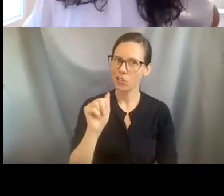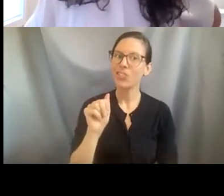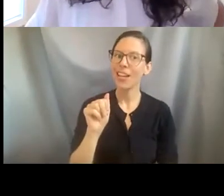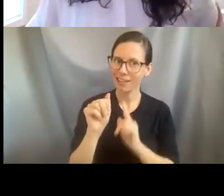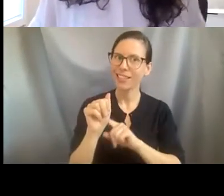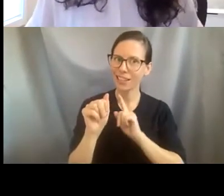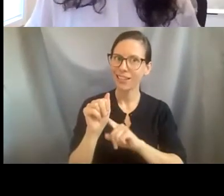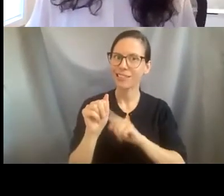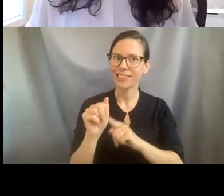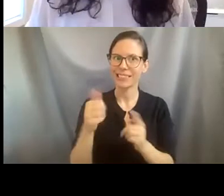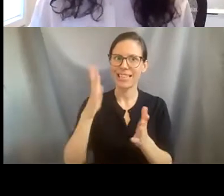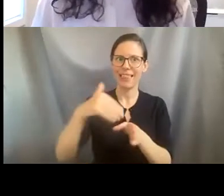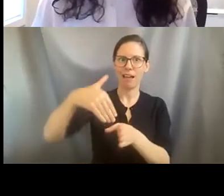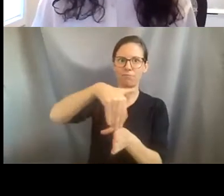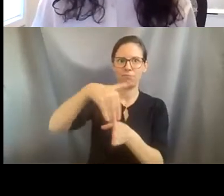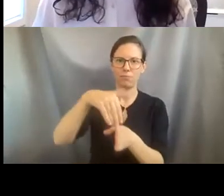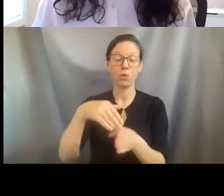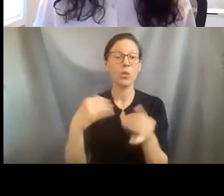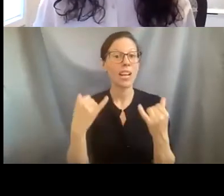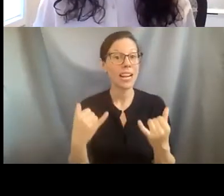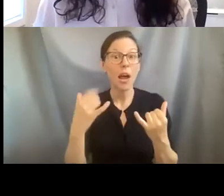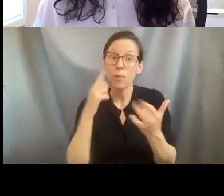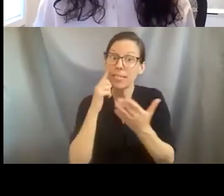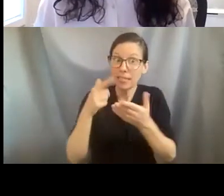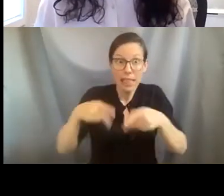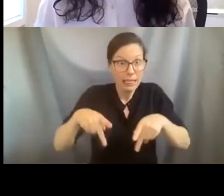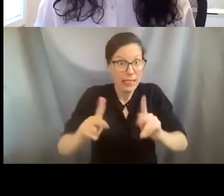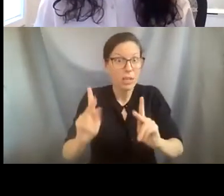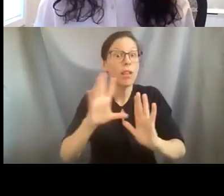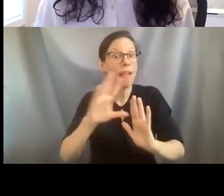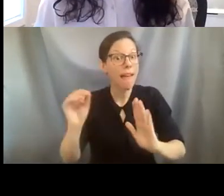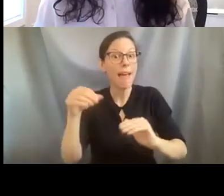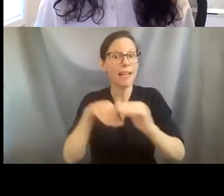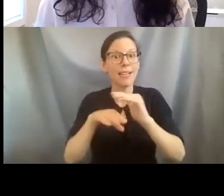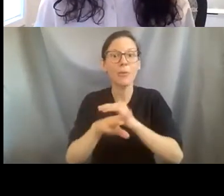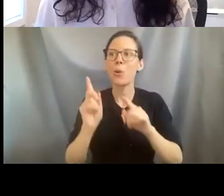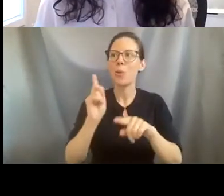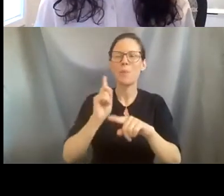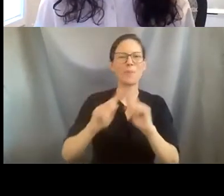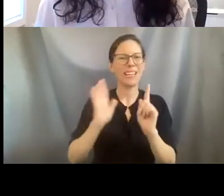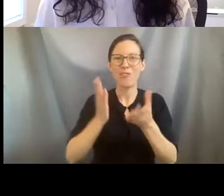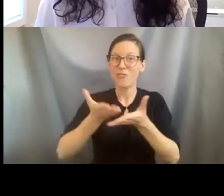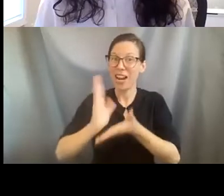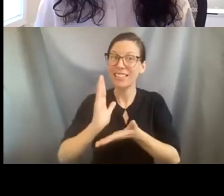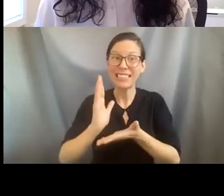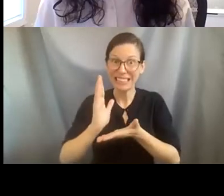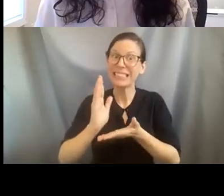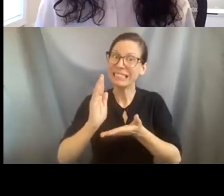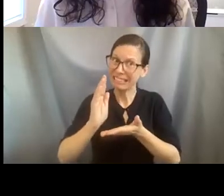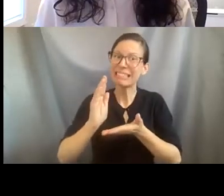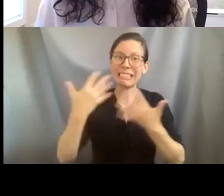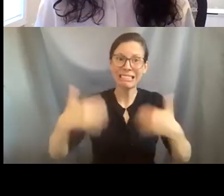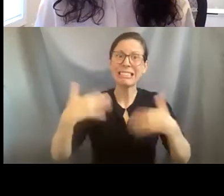Virginia actually hang by a thread due to the 2021 elections. We lost our pro-reproductive